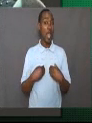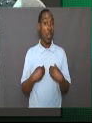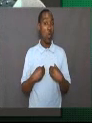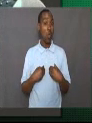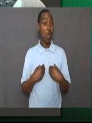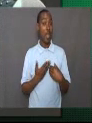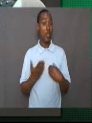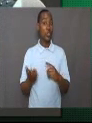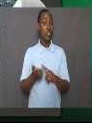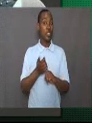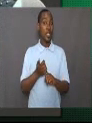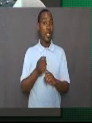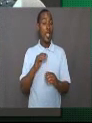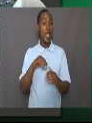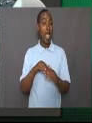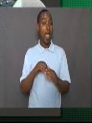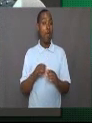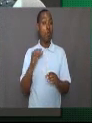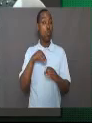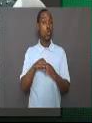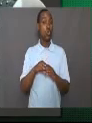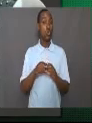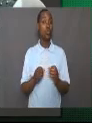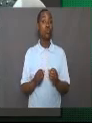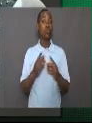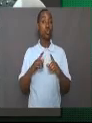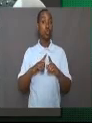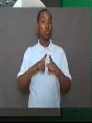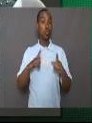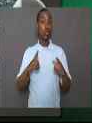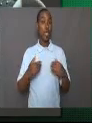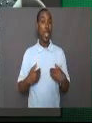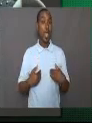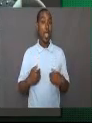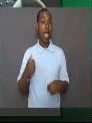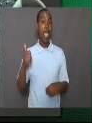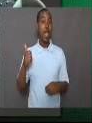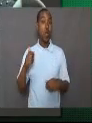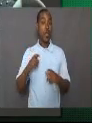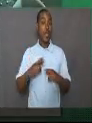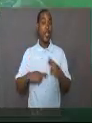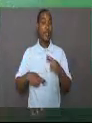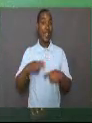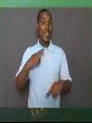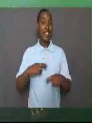a large surface area for aerobic respiration to occur.